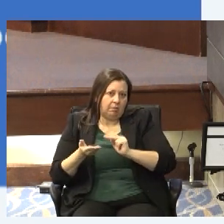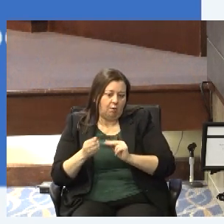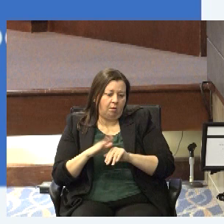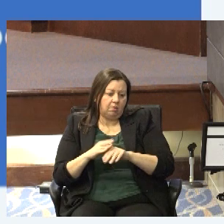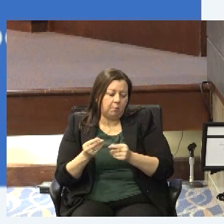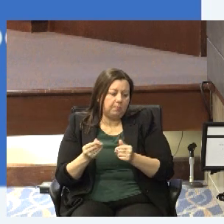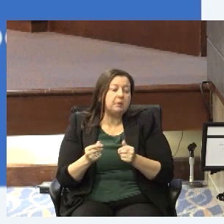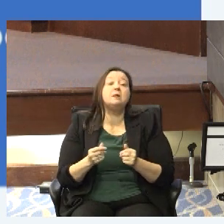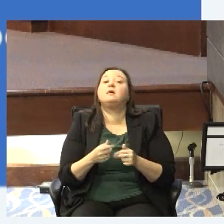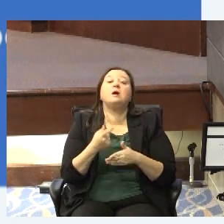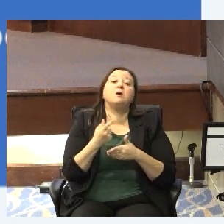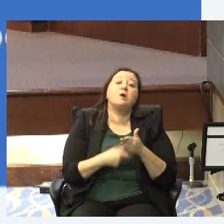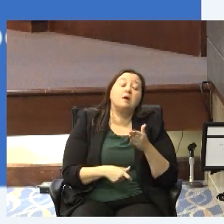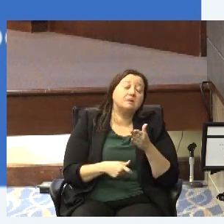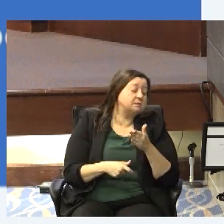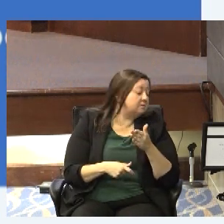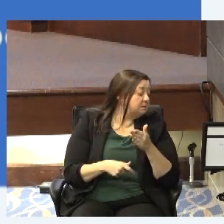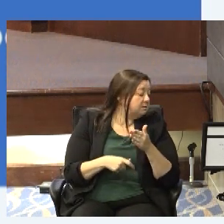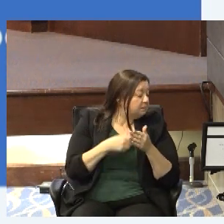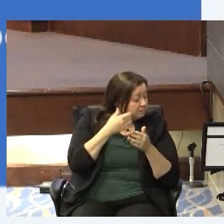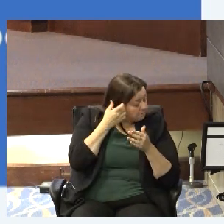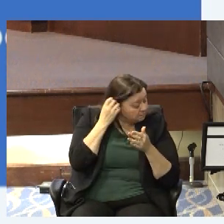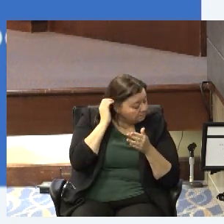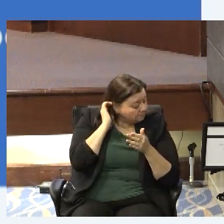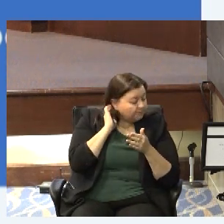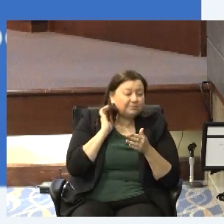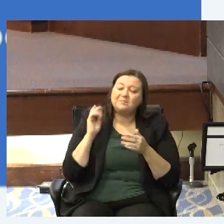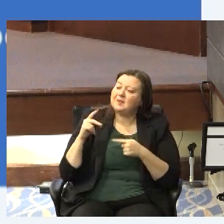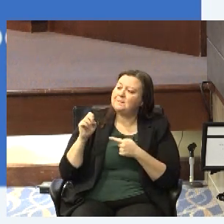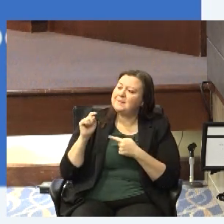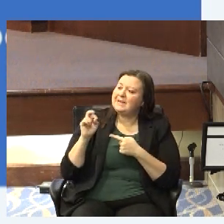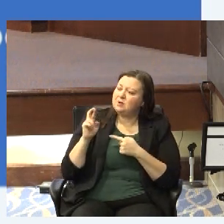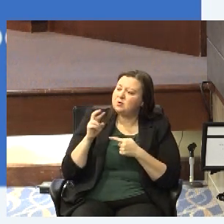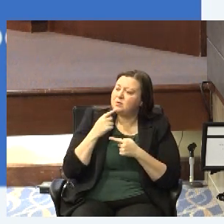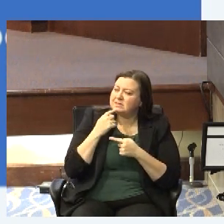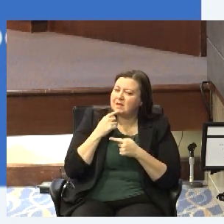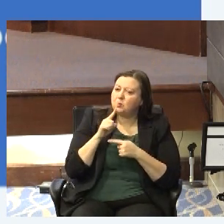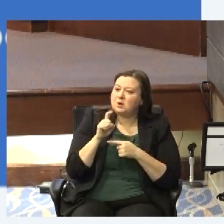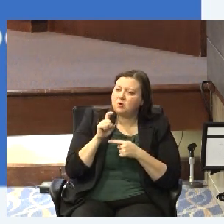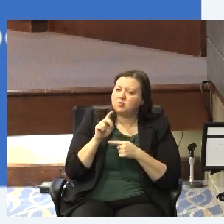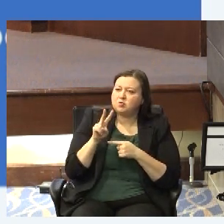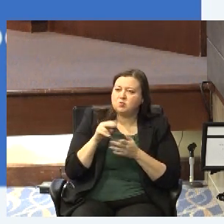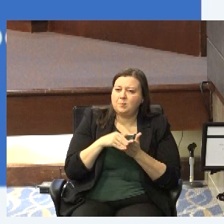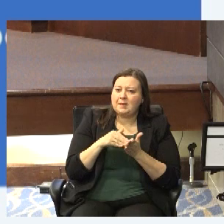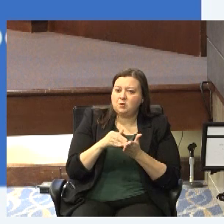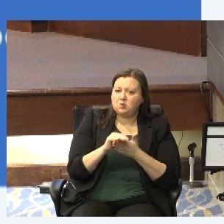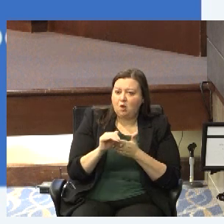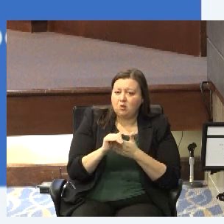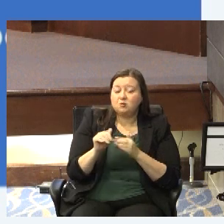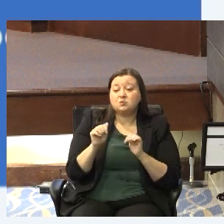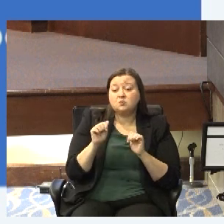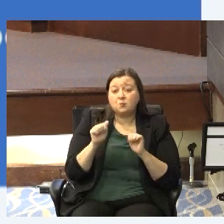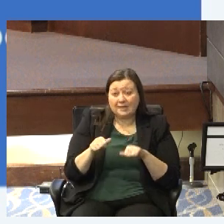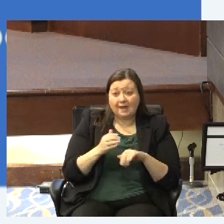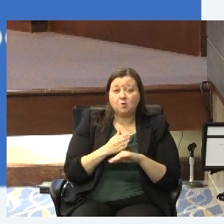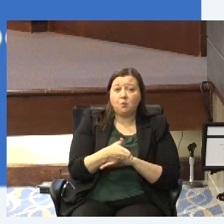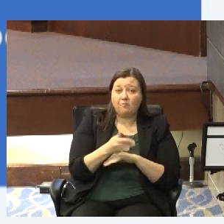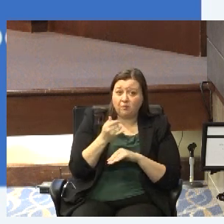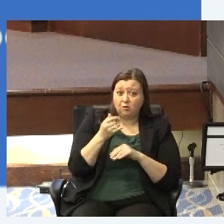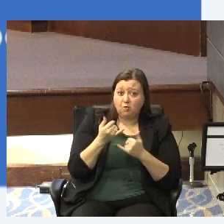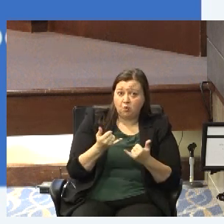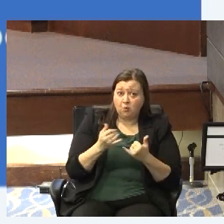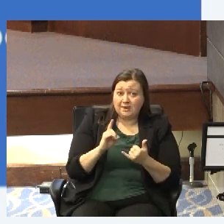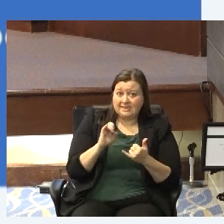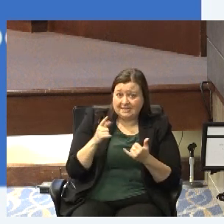So the cost at the back, and I think Peter mentioned it, is $102 million. Now, we can go over that. The current deal